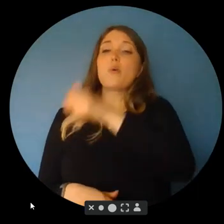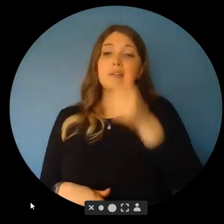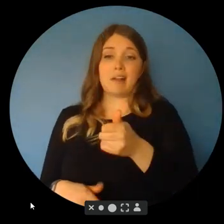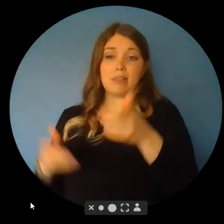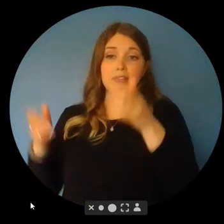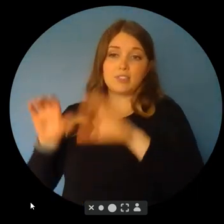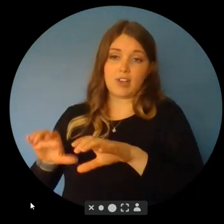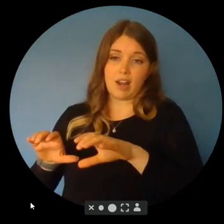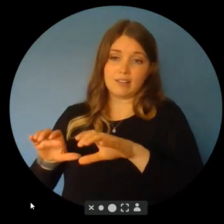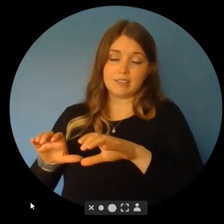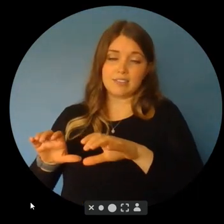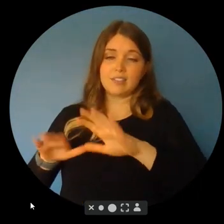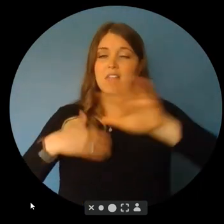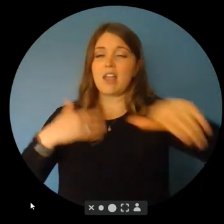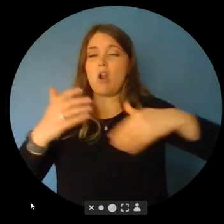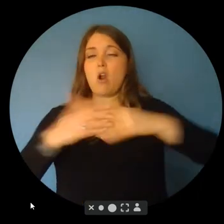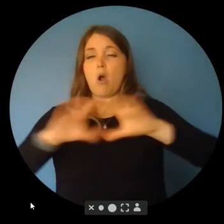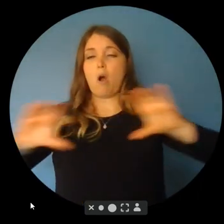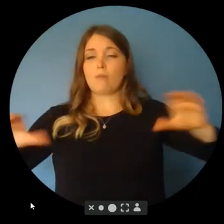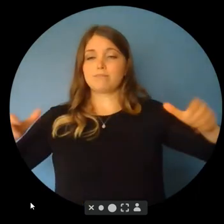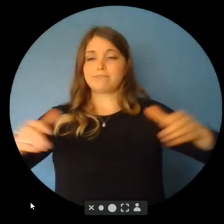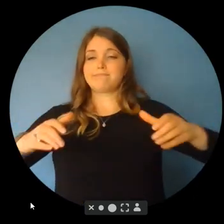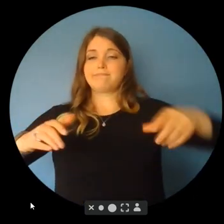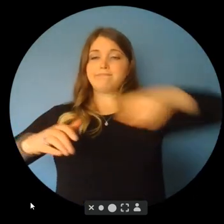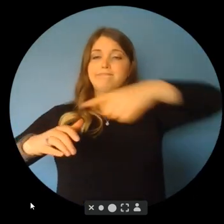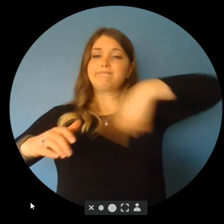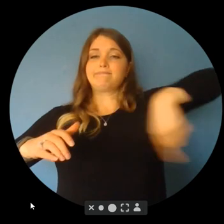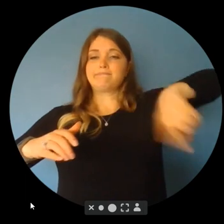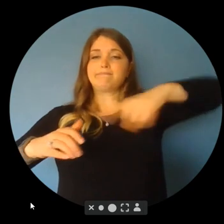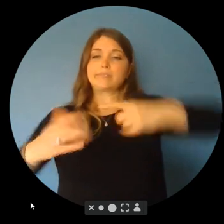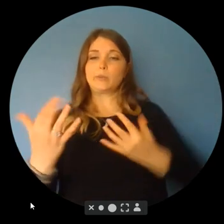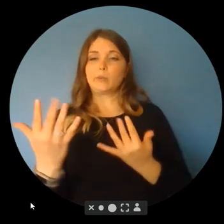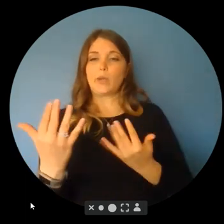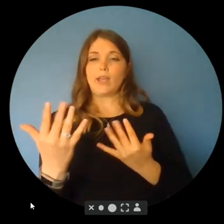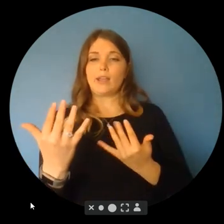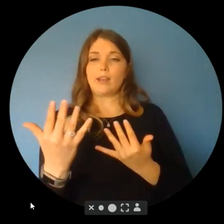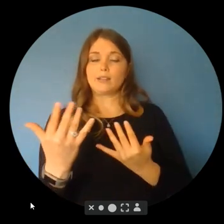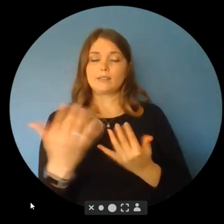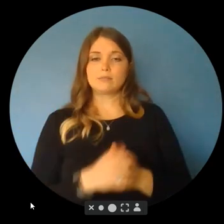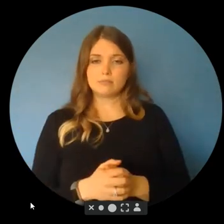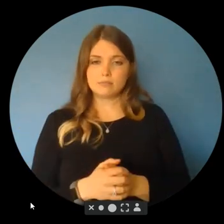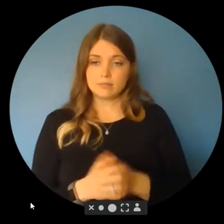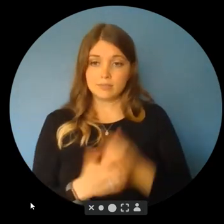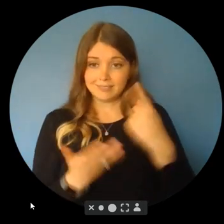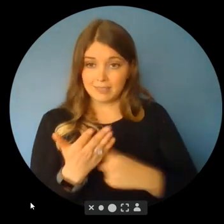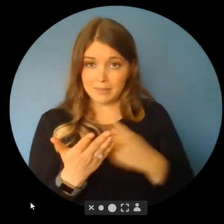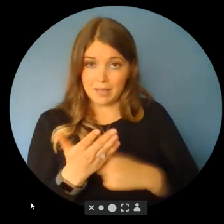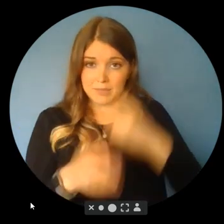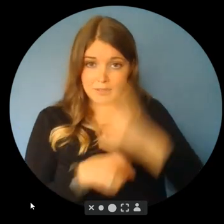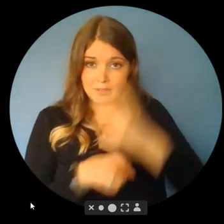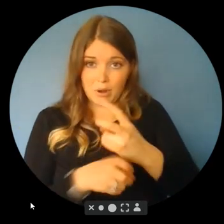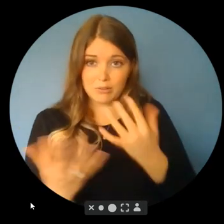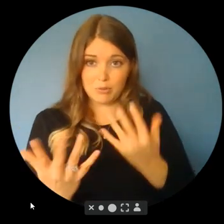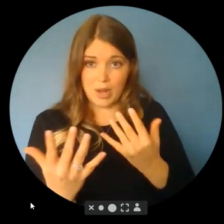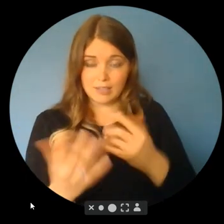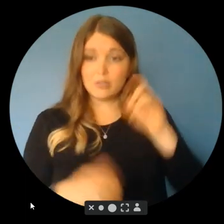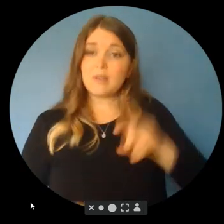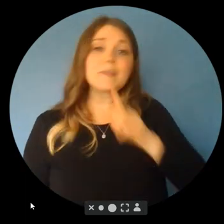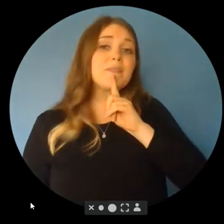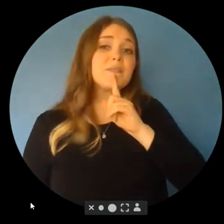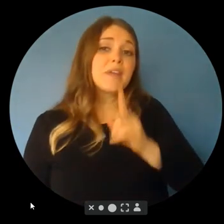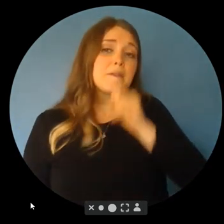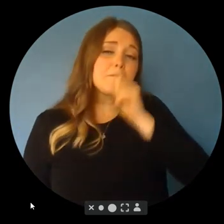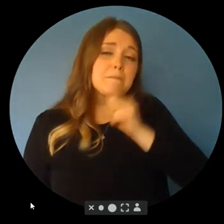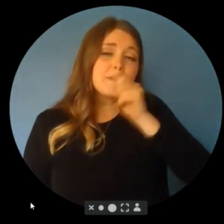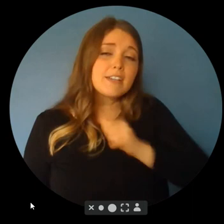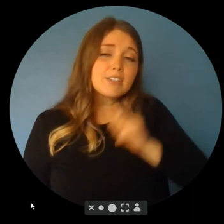Everyone is just waiting. Yeah, sometimes it's hard to wait, isn't it? Yeah, you gotta be really patient to find something to